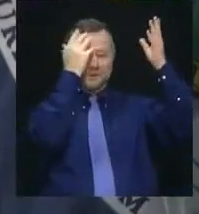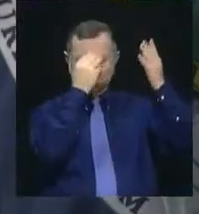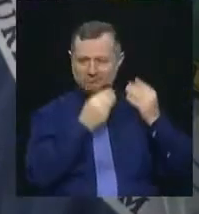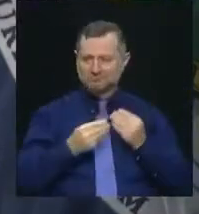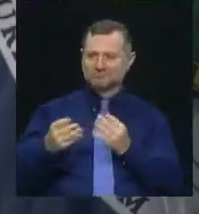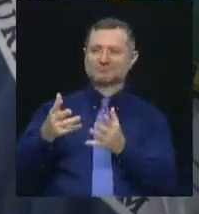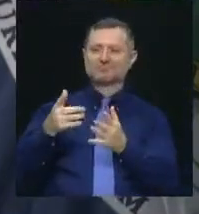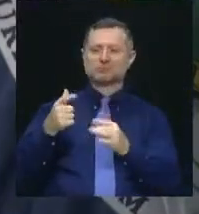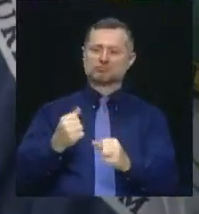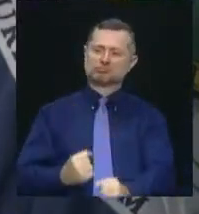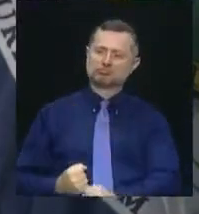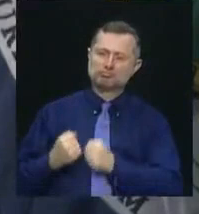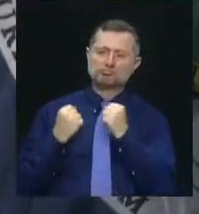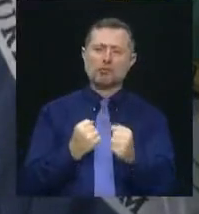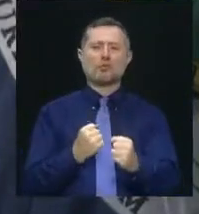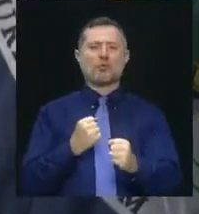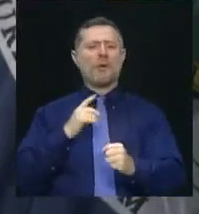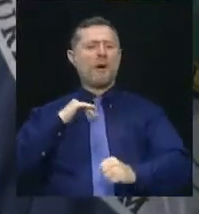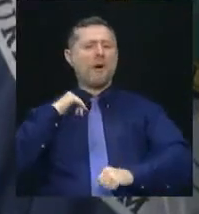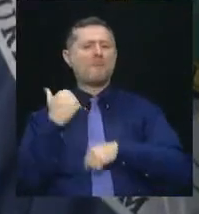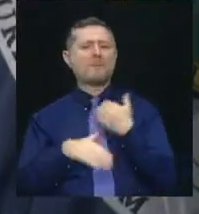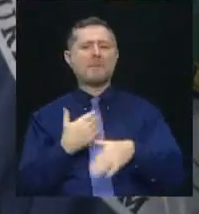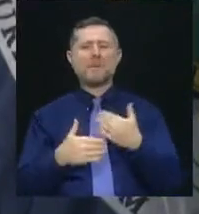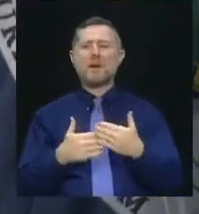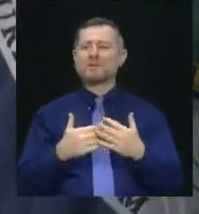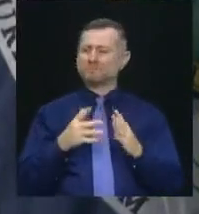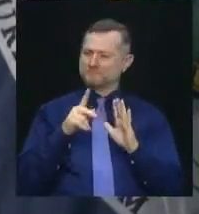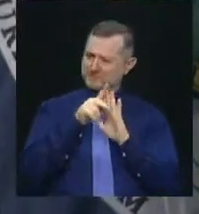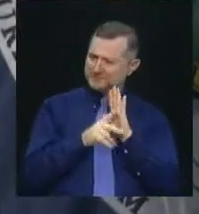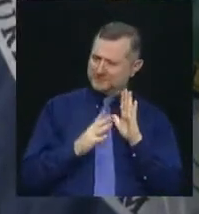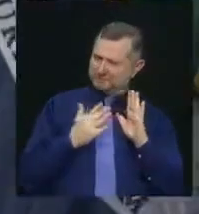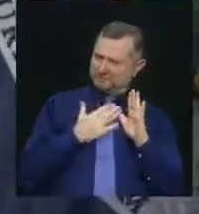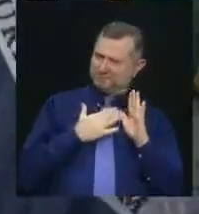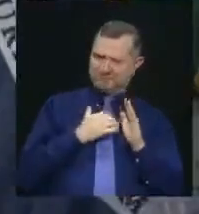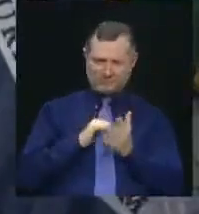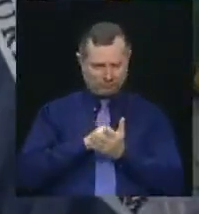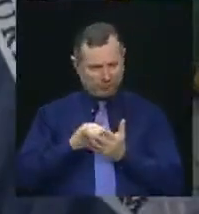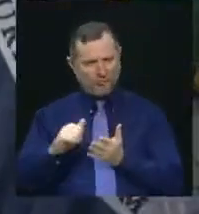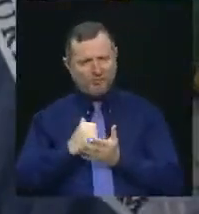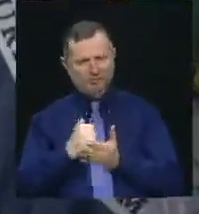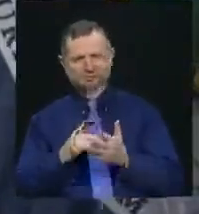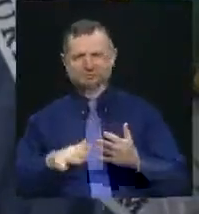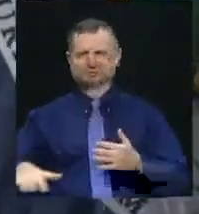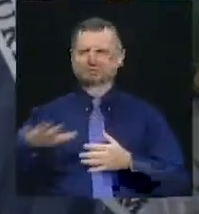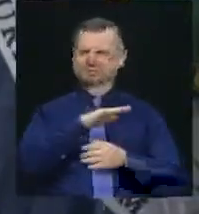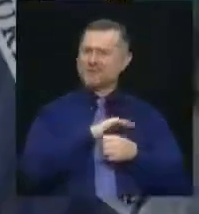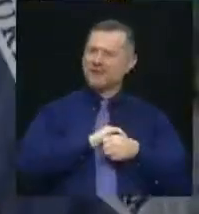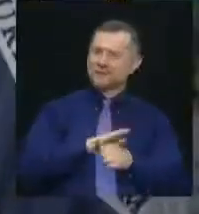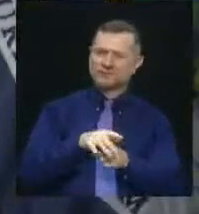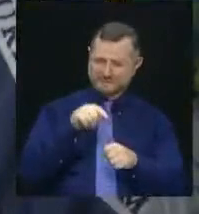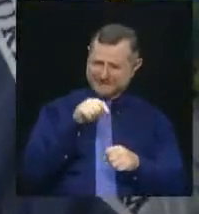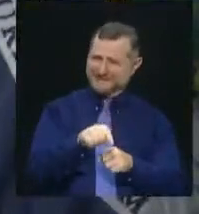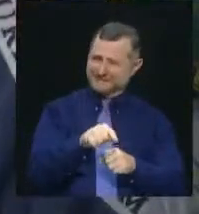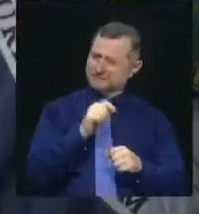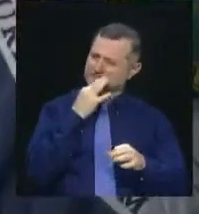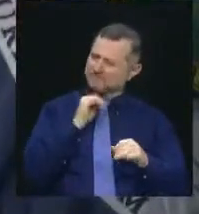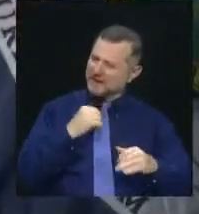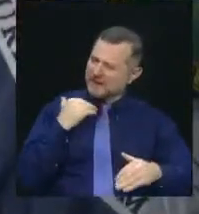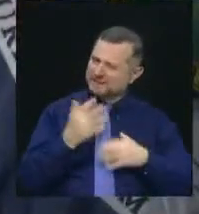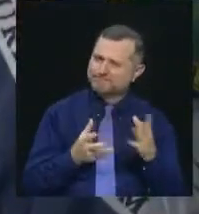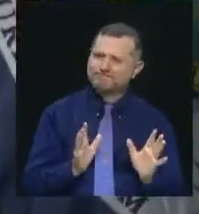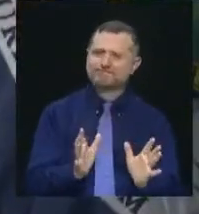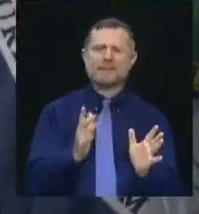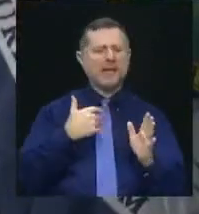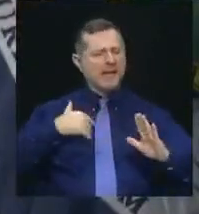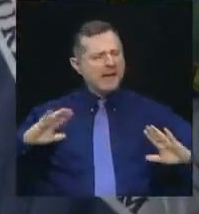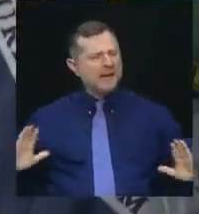progressive policies to take this state forward, to get us out of COVID as soon as possible, and to rebuild back this great state of New York.